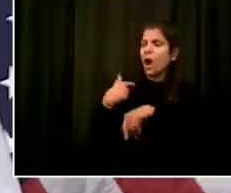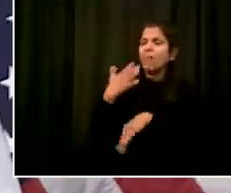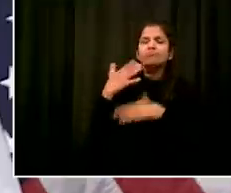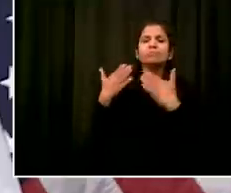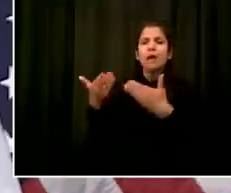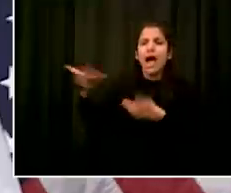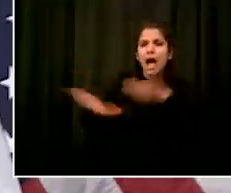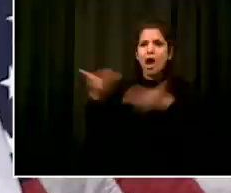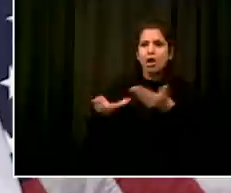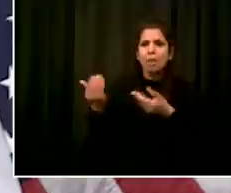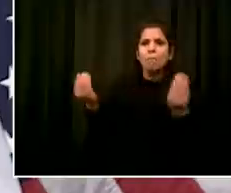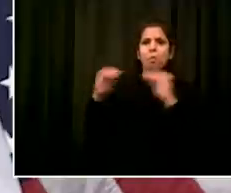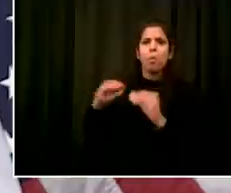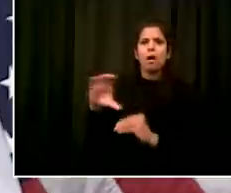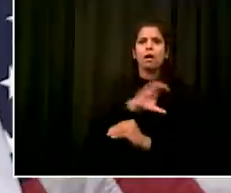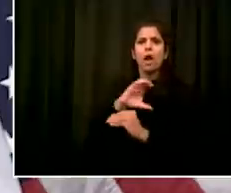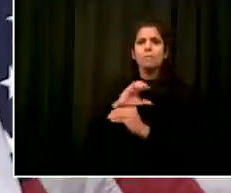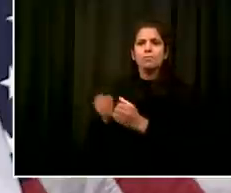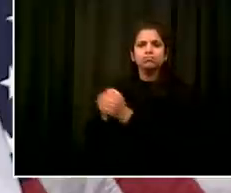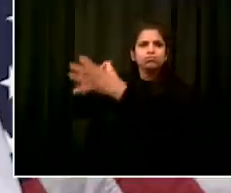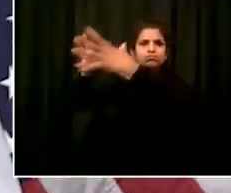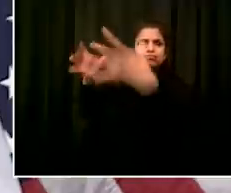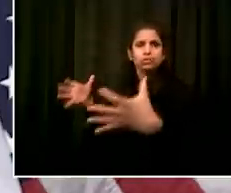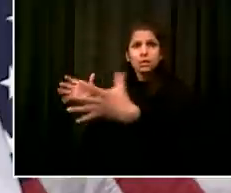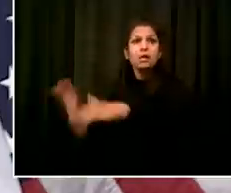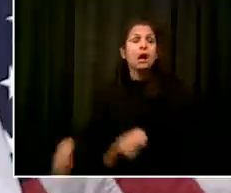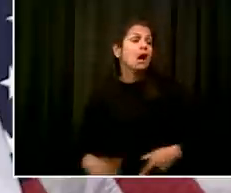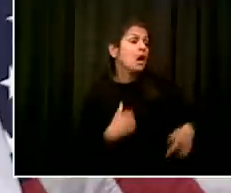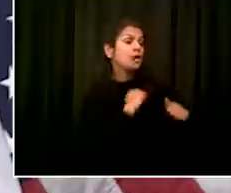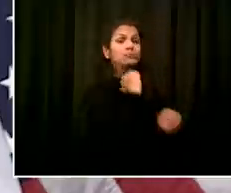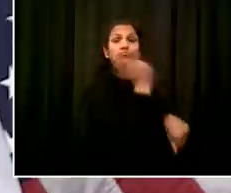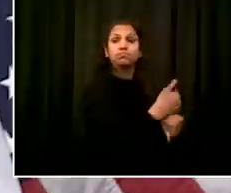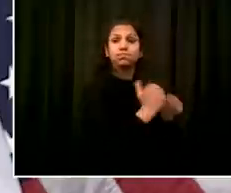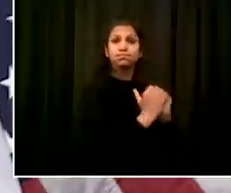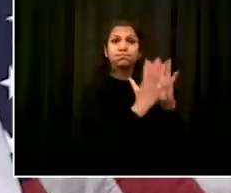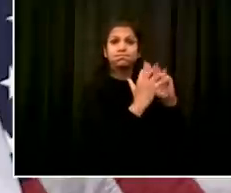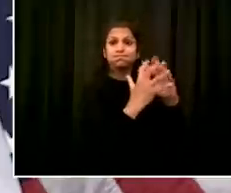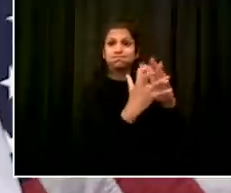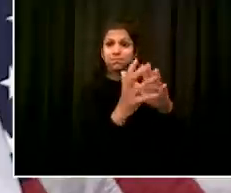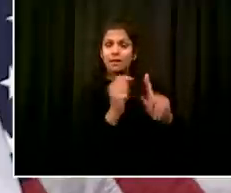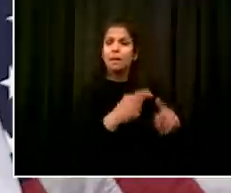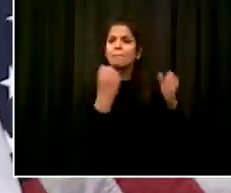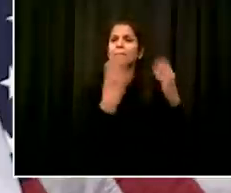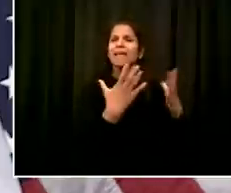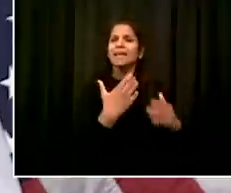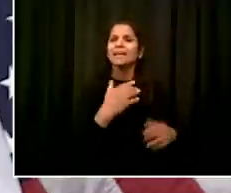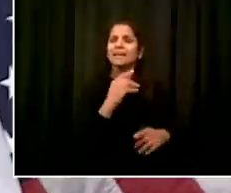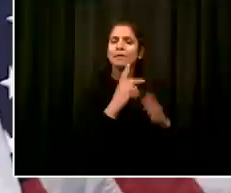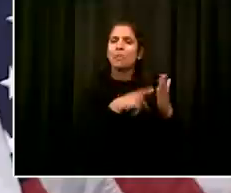Safe City. The subtitle was Cops and Kids. The truth of that in the early 90s is still true today.